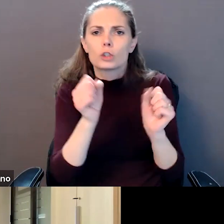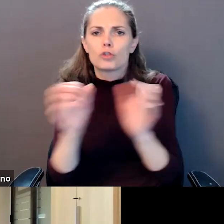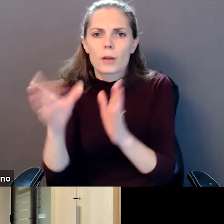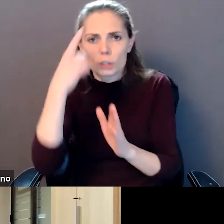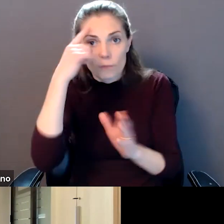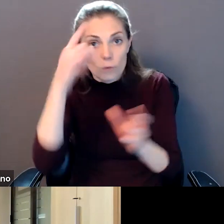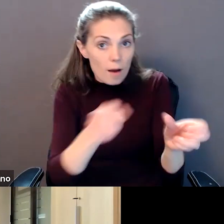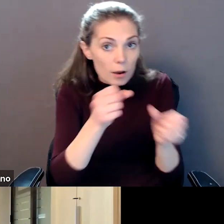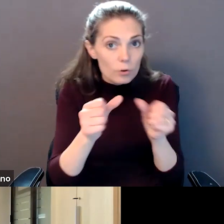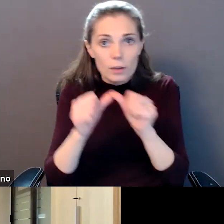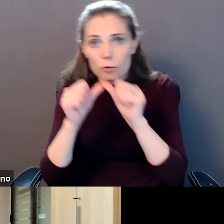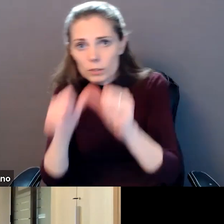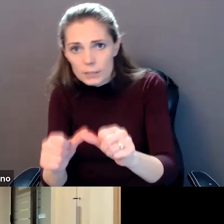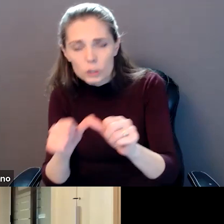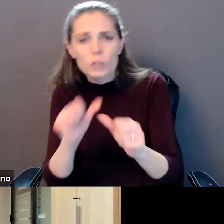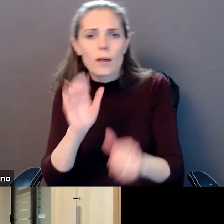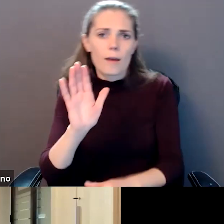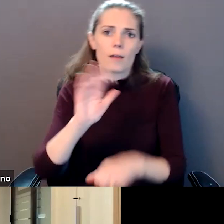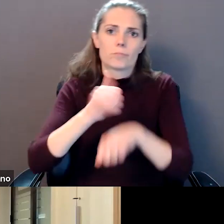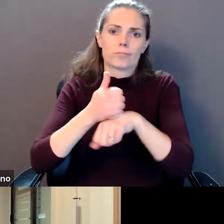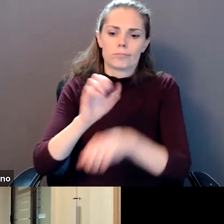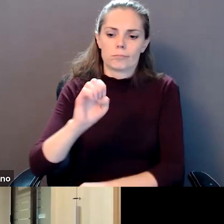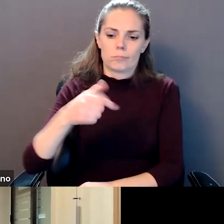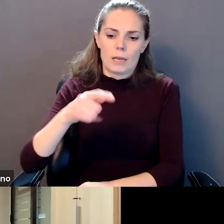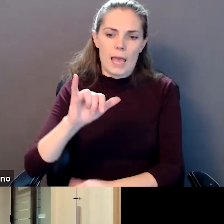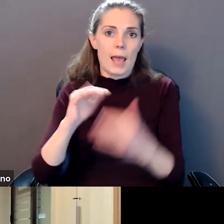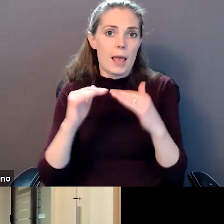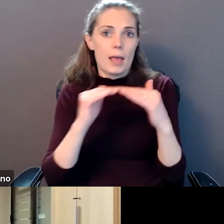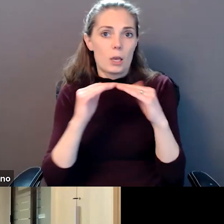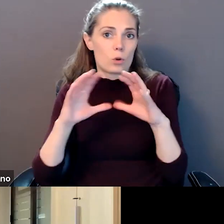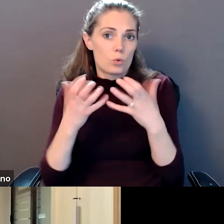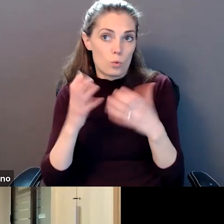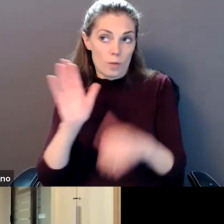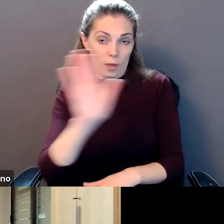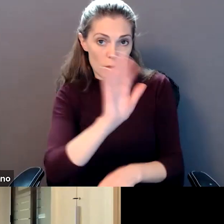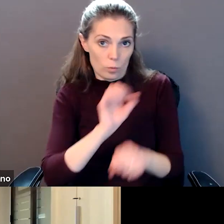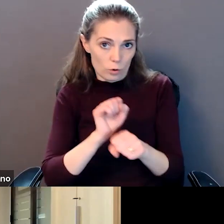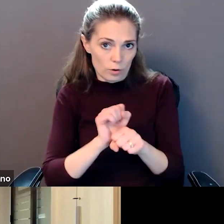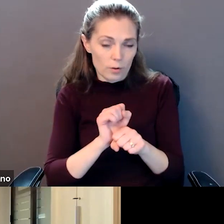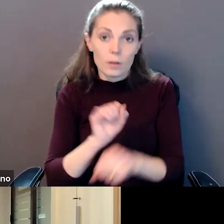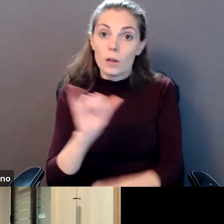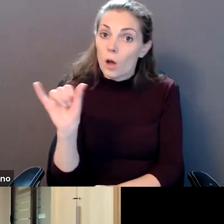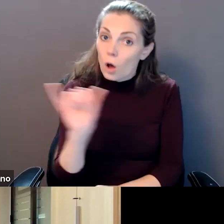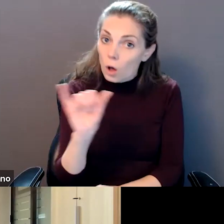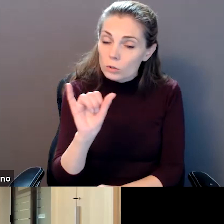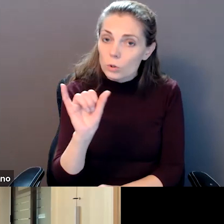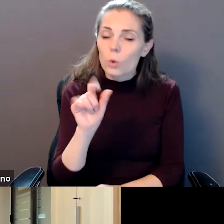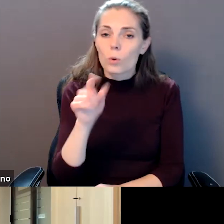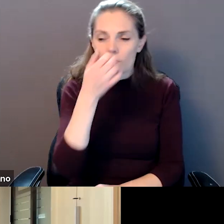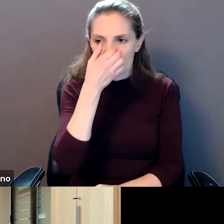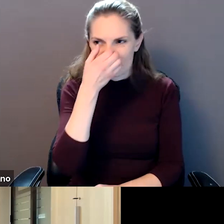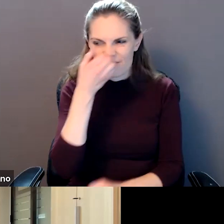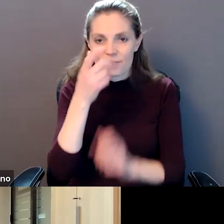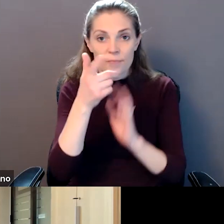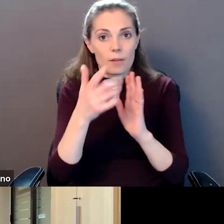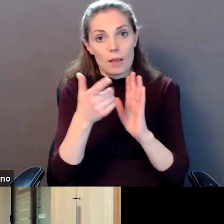their workplaces, as well as language in the Act that requires employers to divulge pay gaps affecting workers that can lead